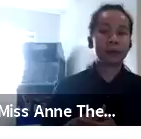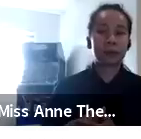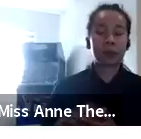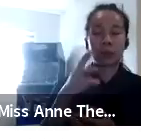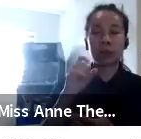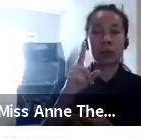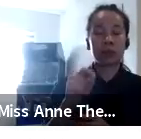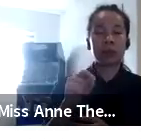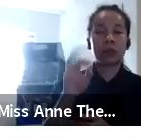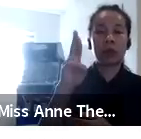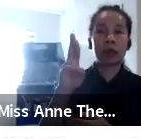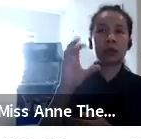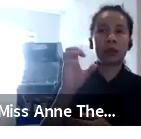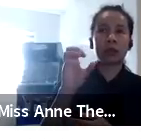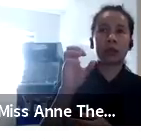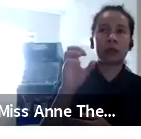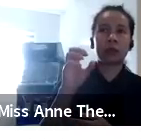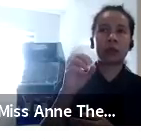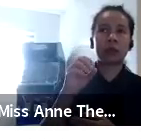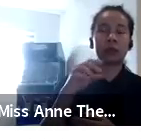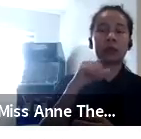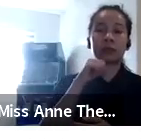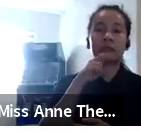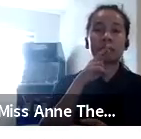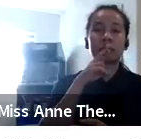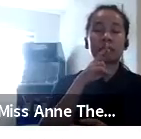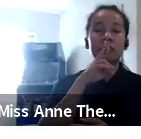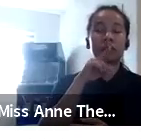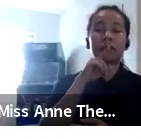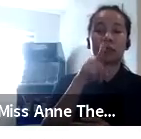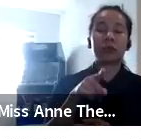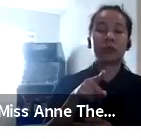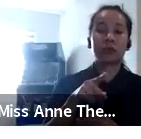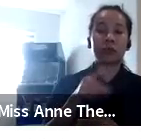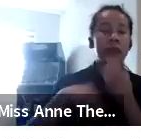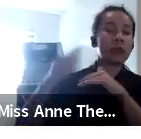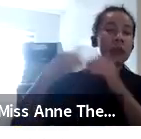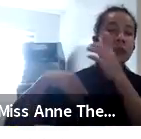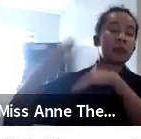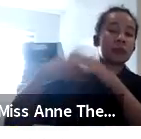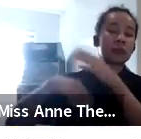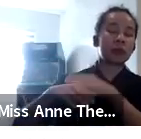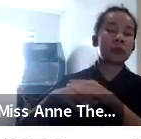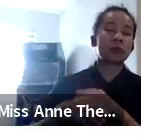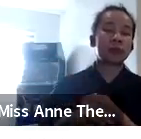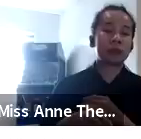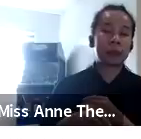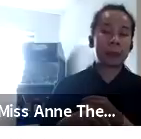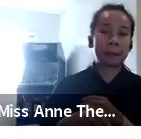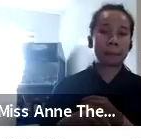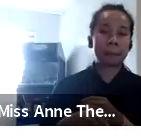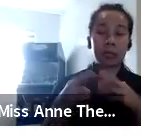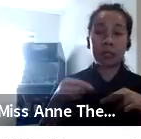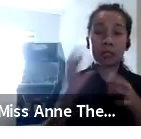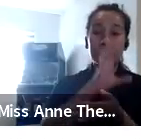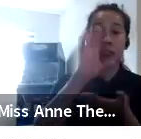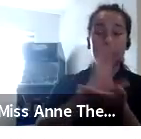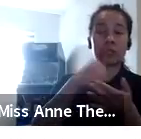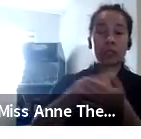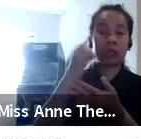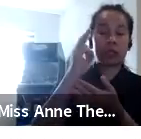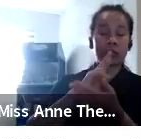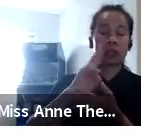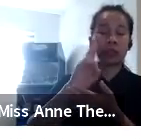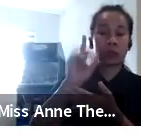USDRC said is not the original name, but it has evolved already. But I was borrowed for quite some